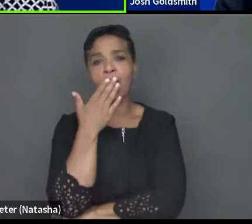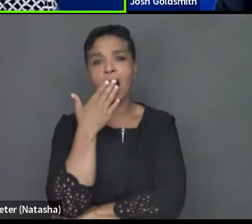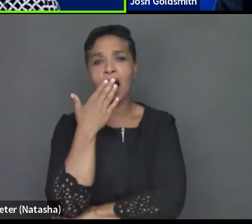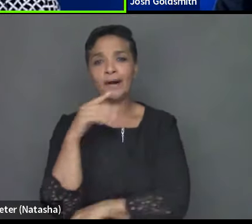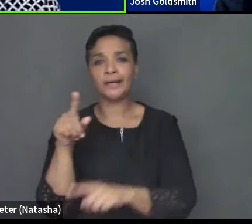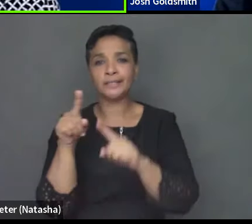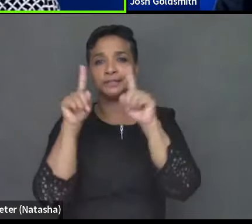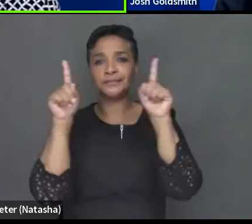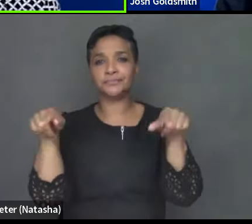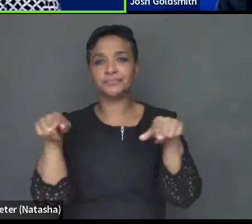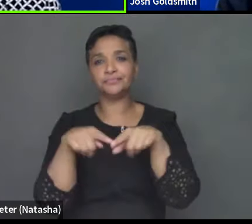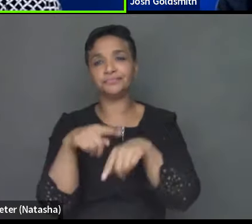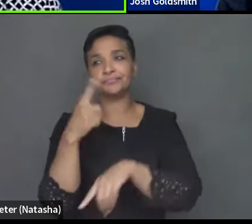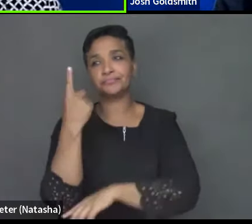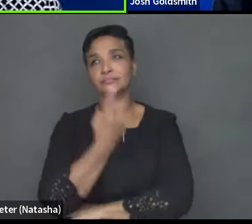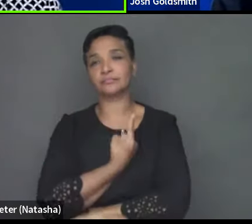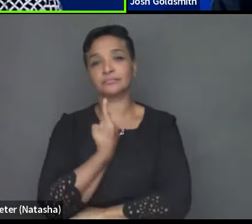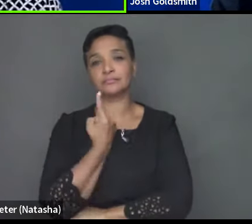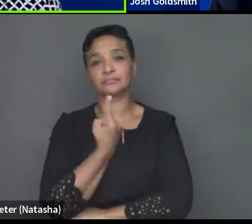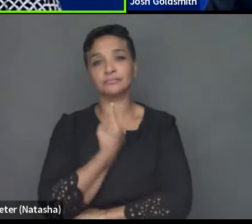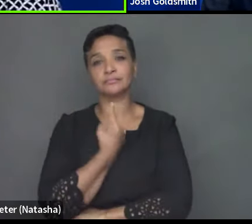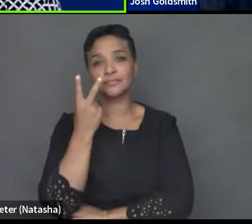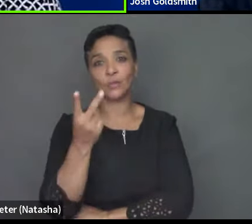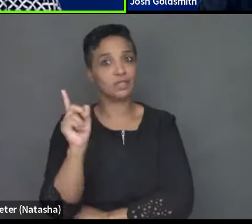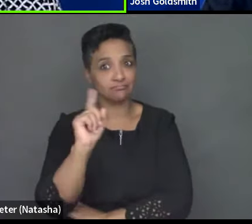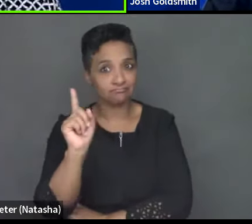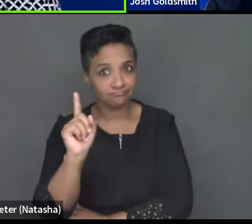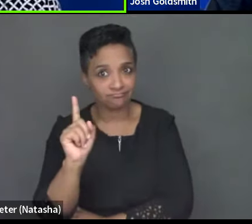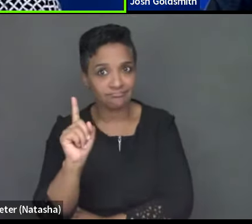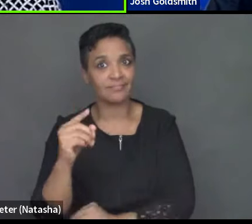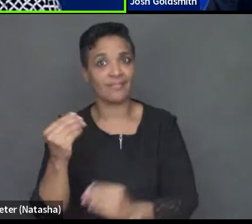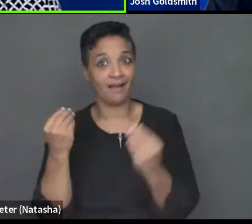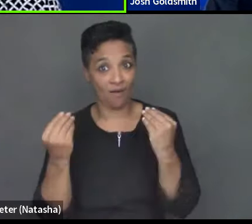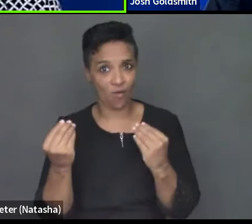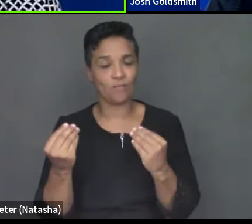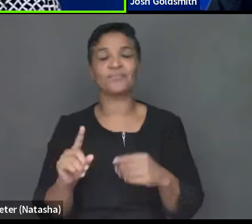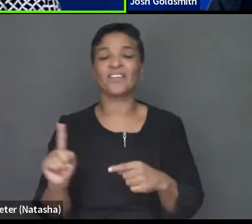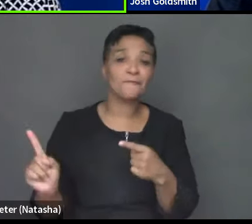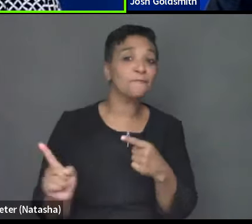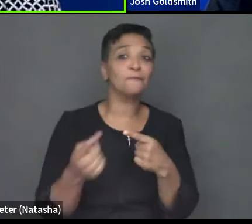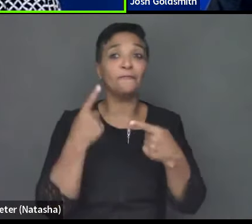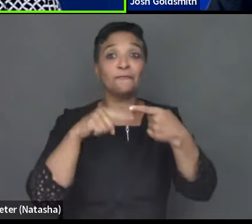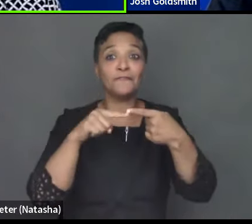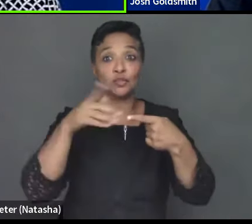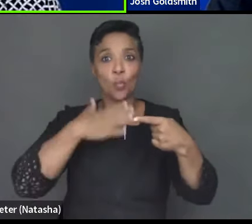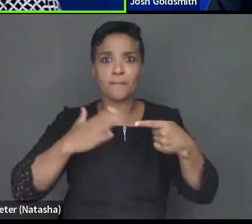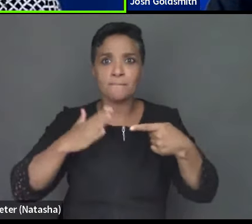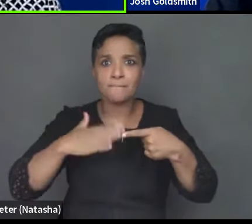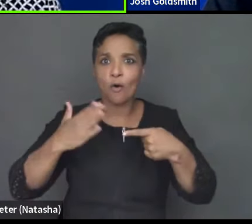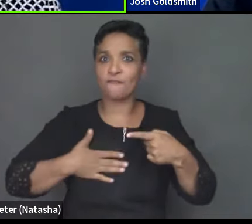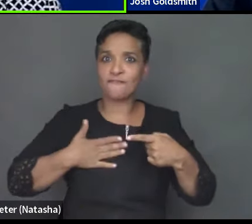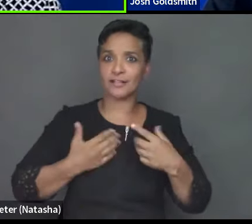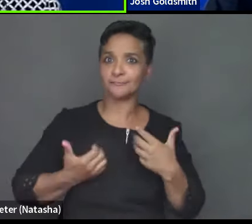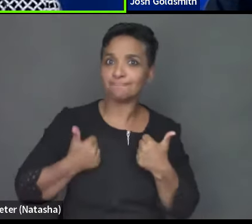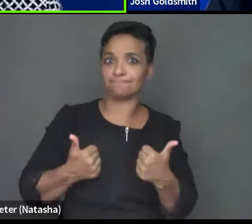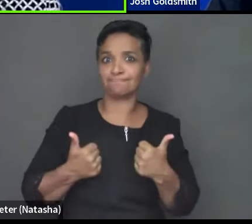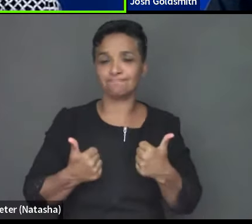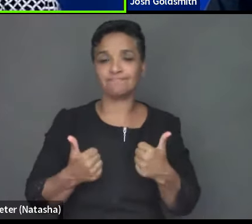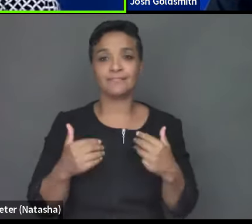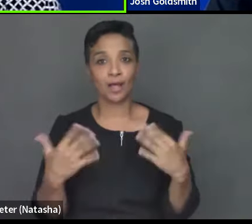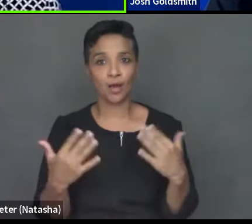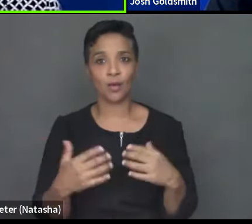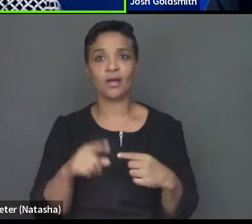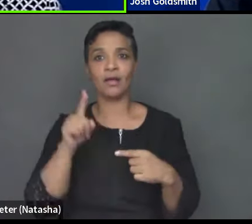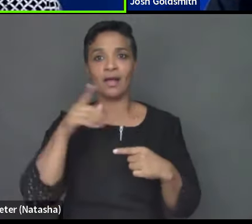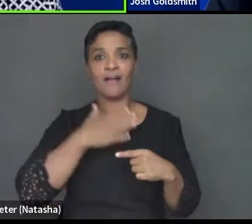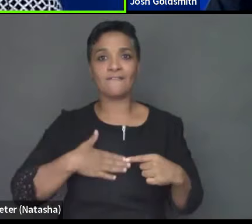there by themselves, isolated. So the first tip for you to make the most of the presentations you attend is be active